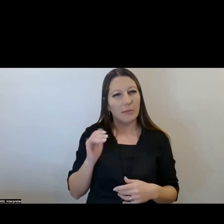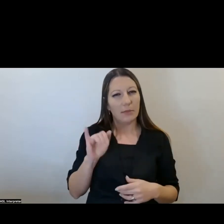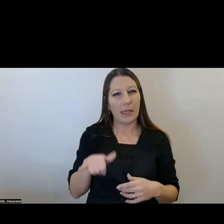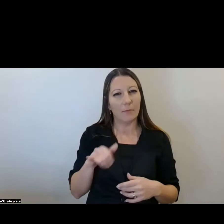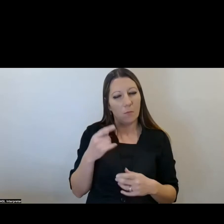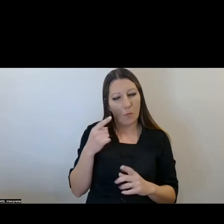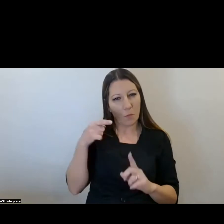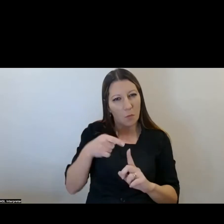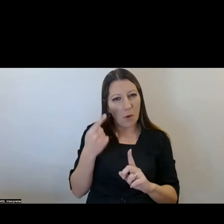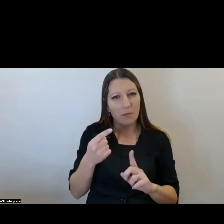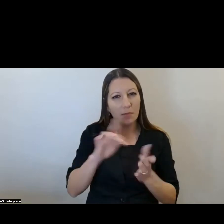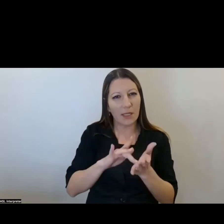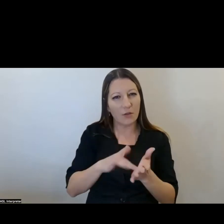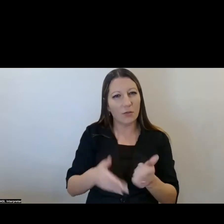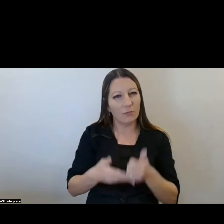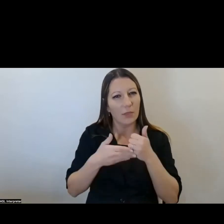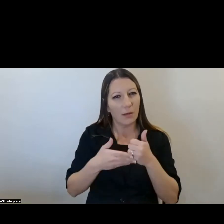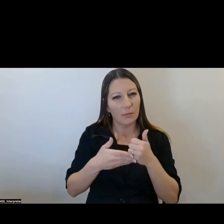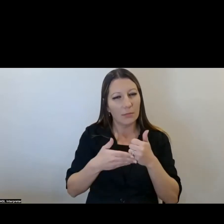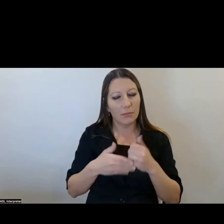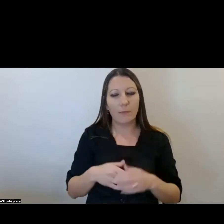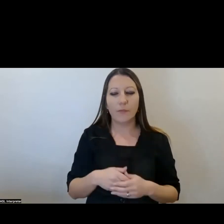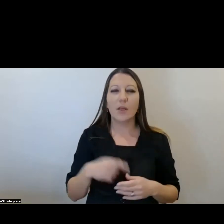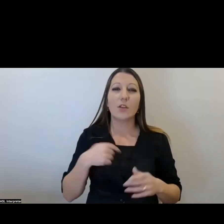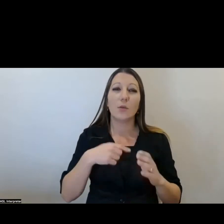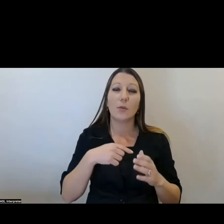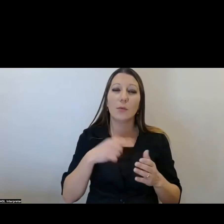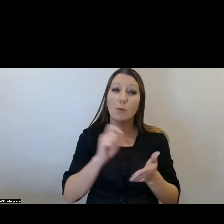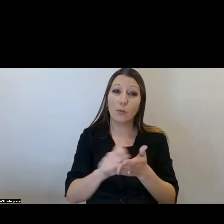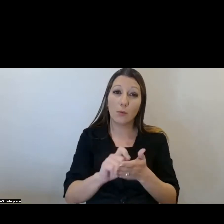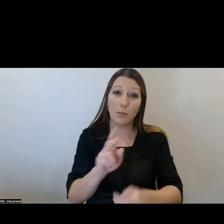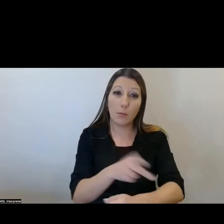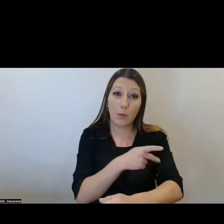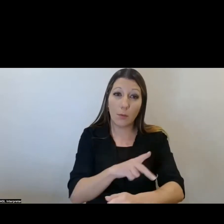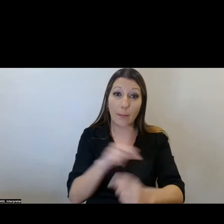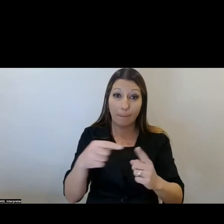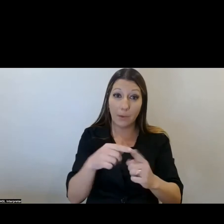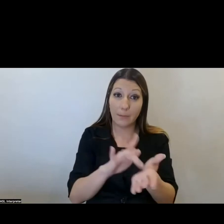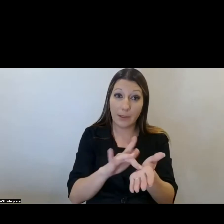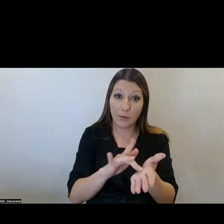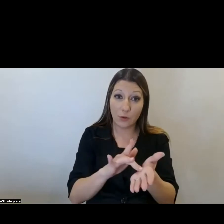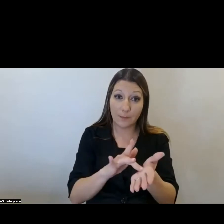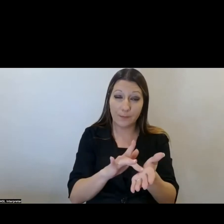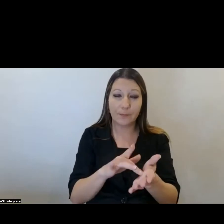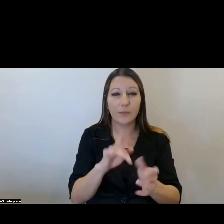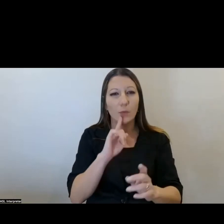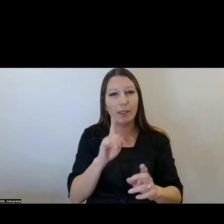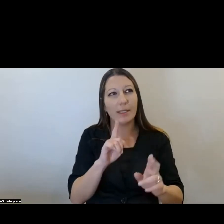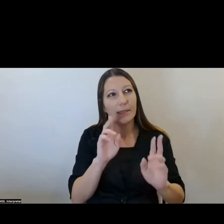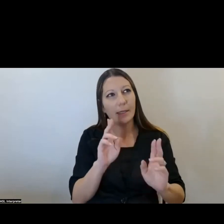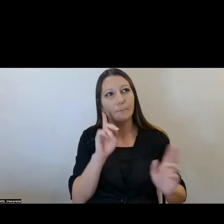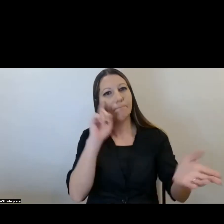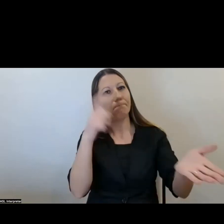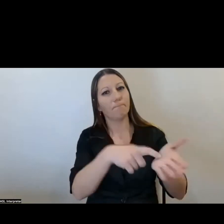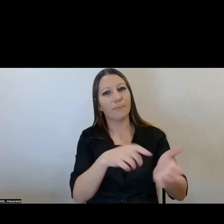the poem. The poem is an ode. I have a few of these odes to medication,